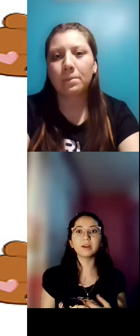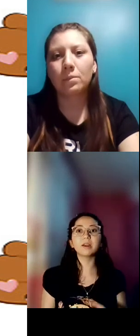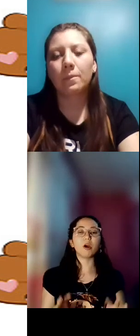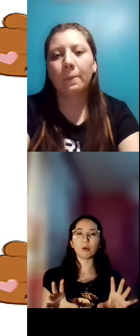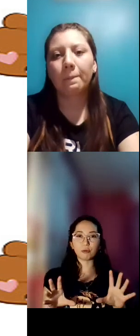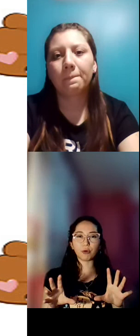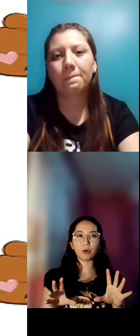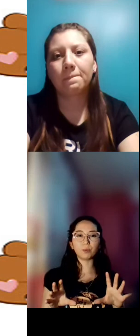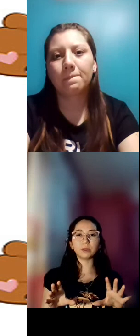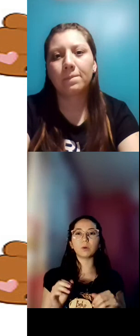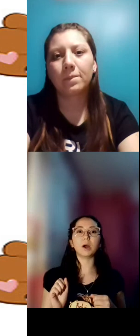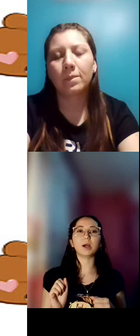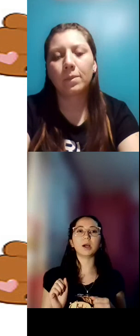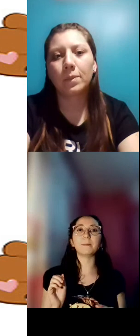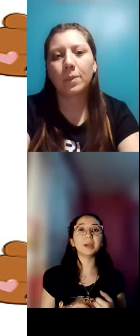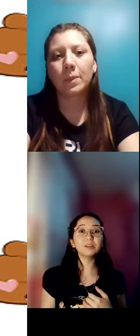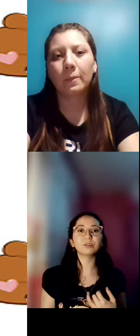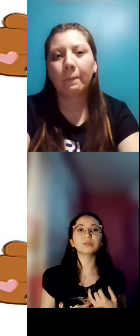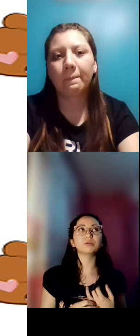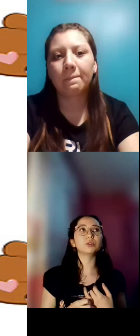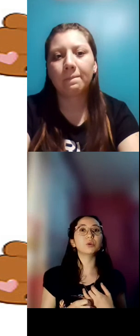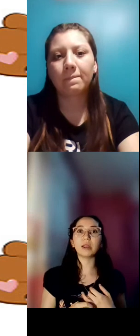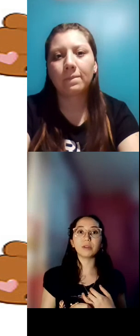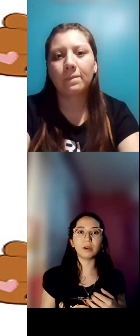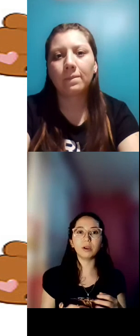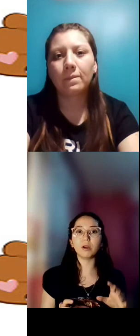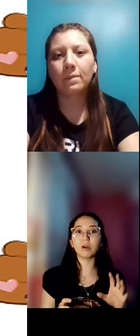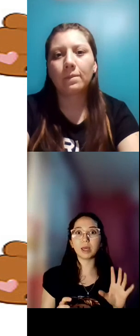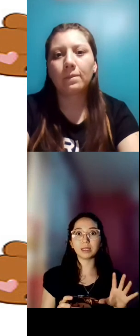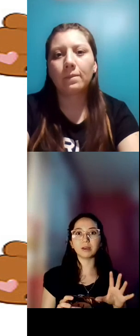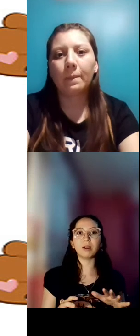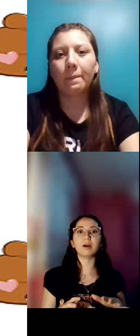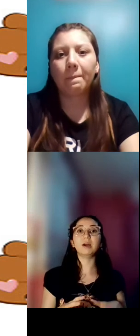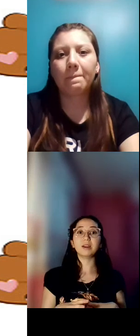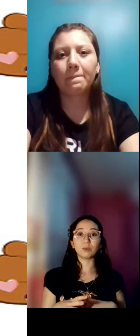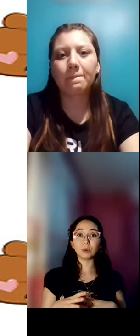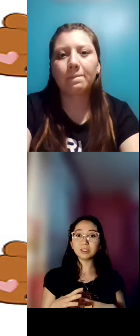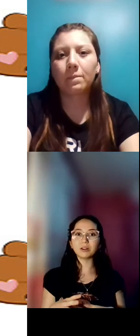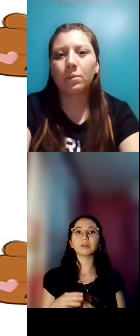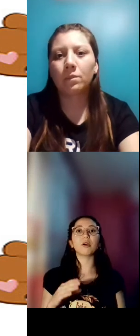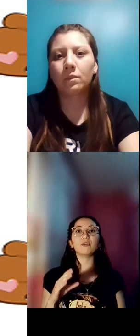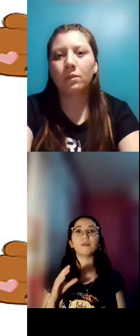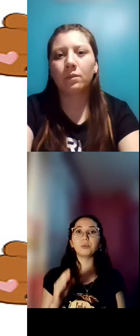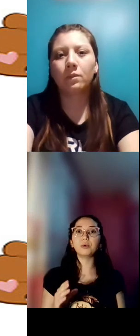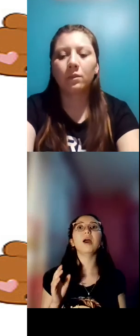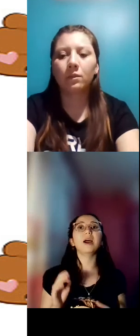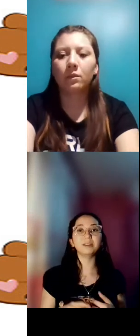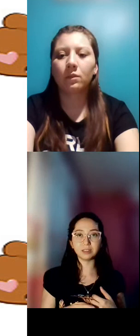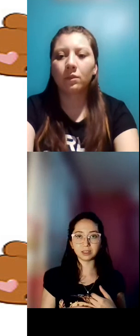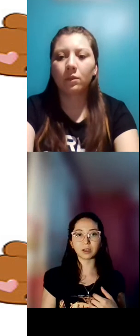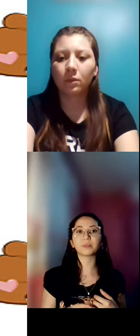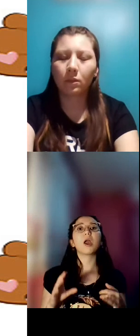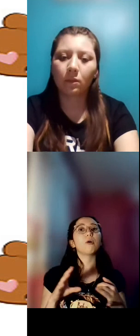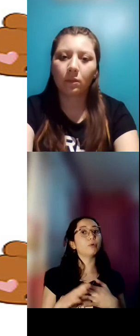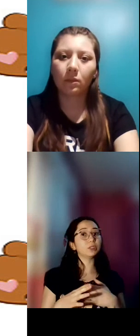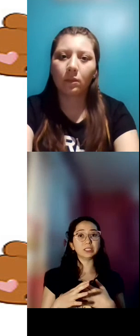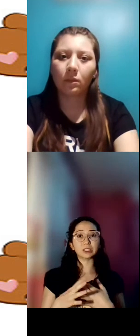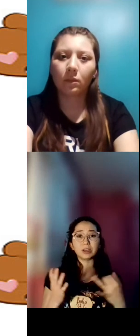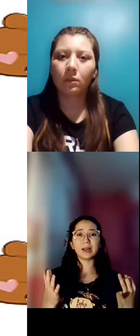drinking water, or from one person to another as a result of poor